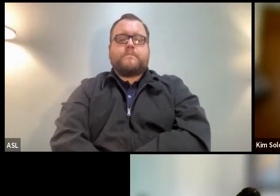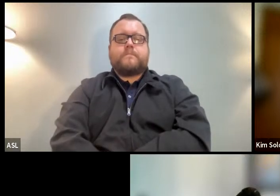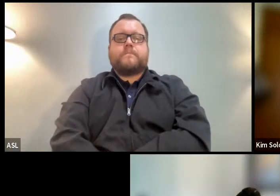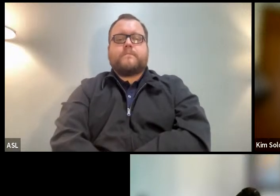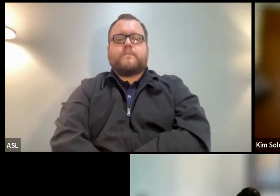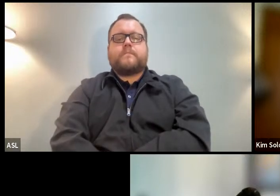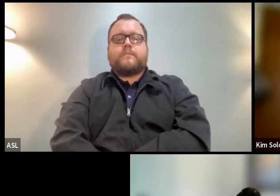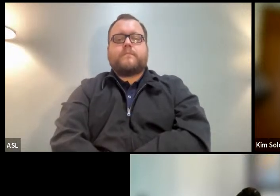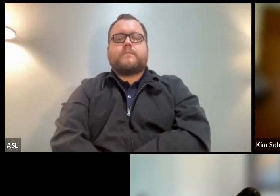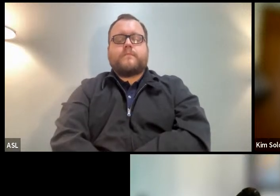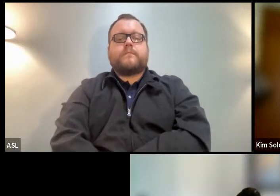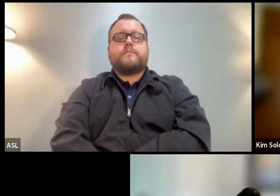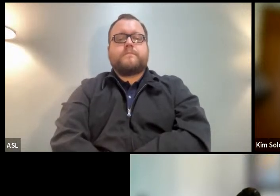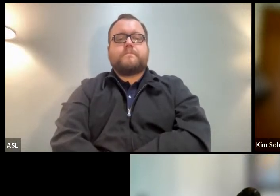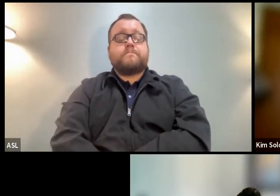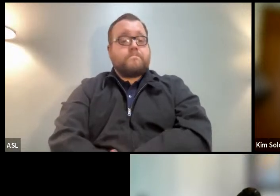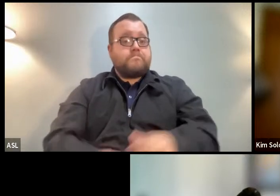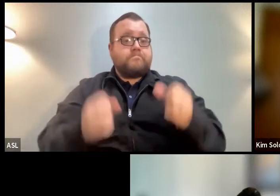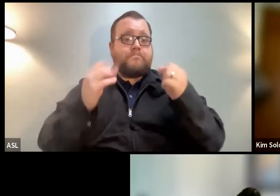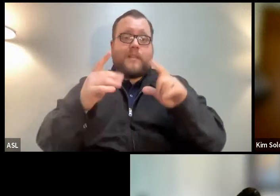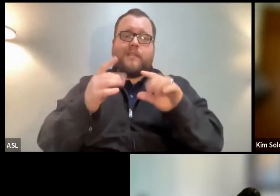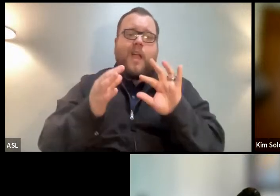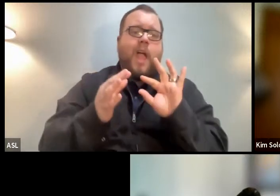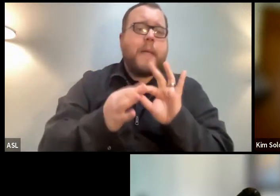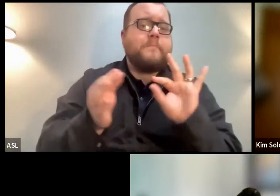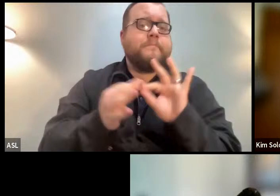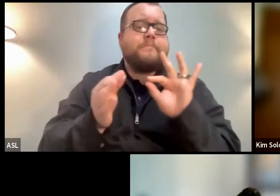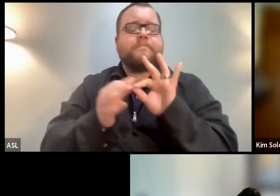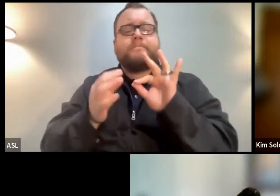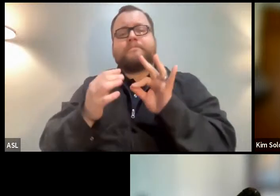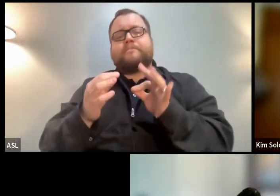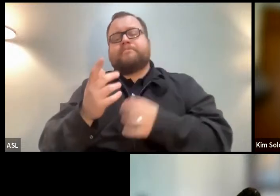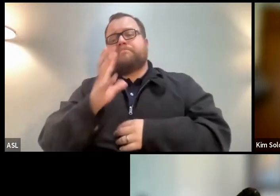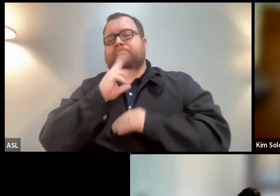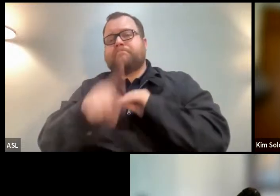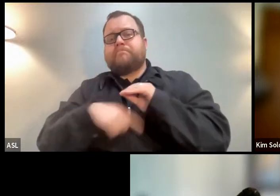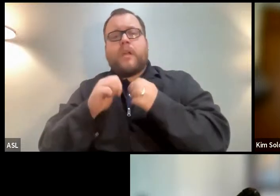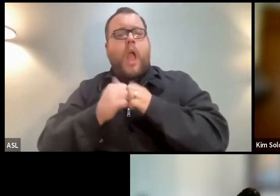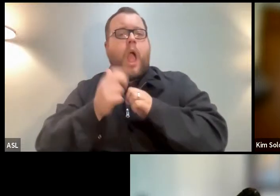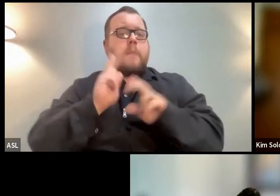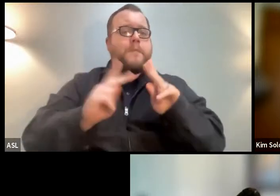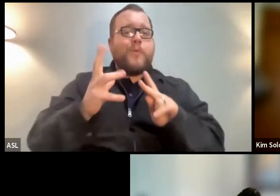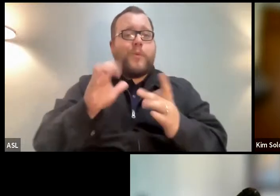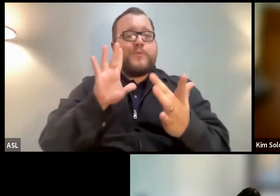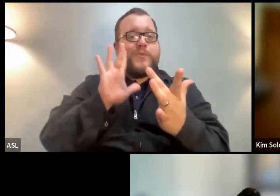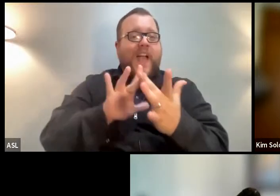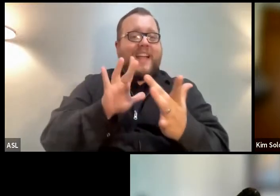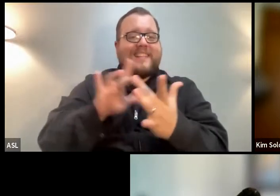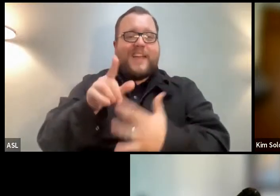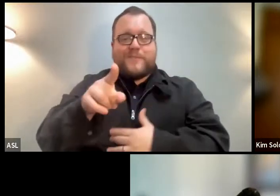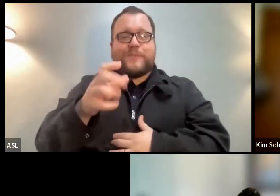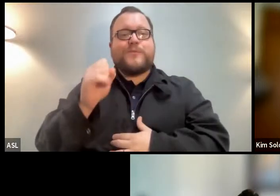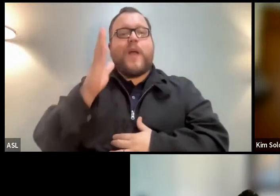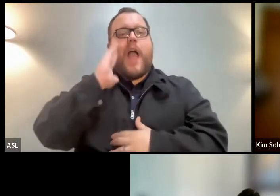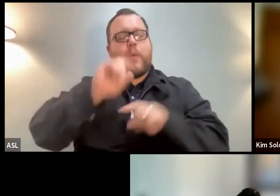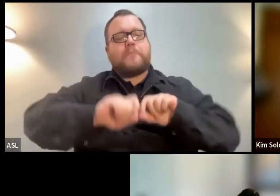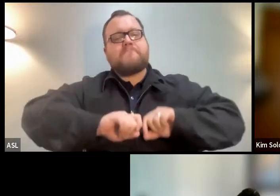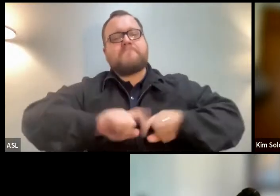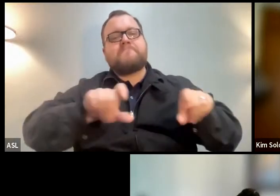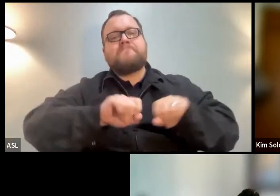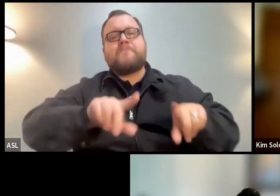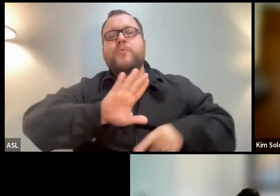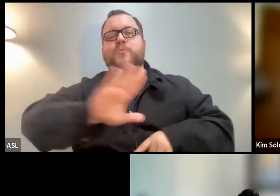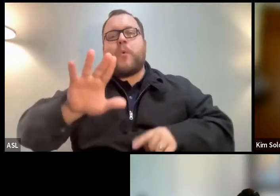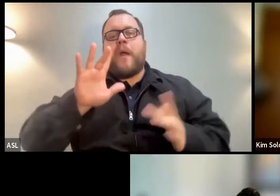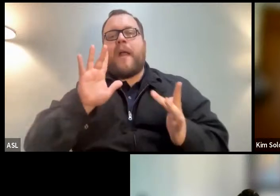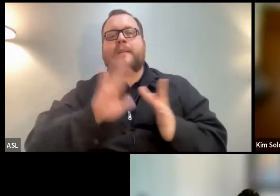So there are lots of comments about how people would like to contact you, and so I will send out your contact info if